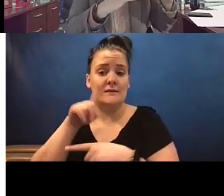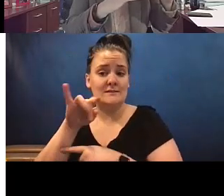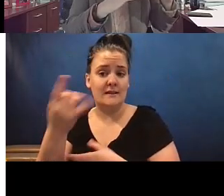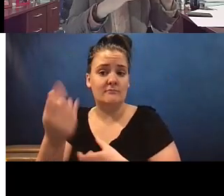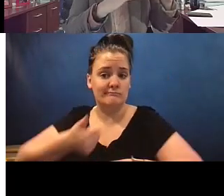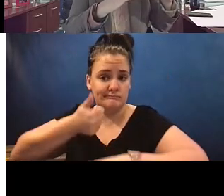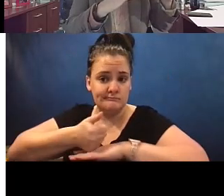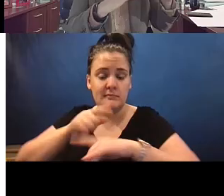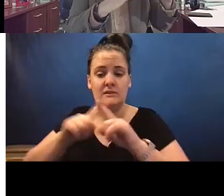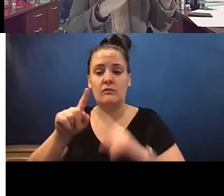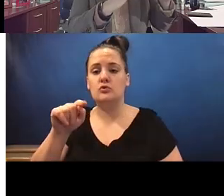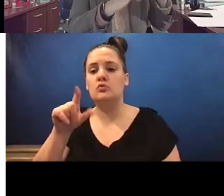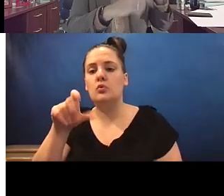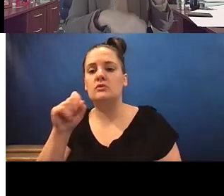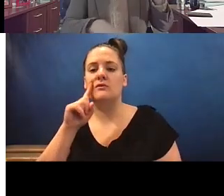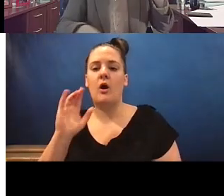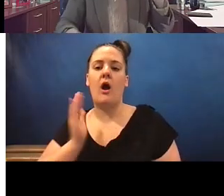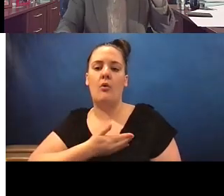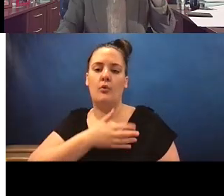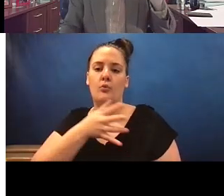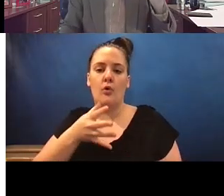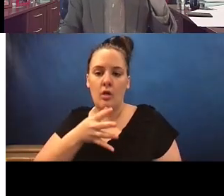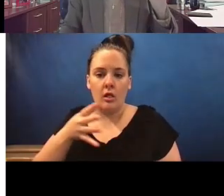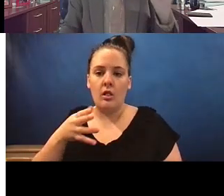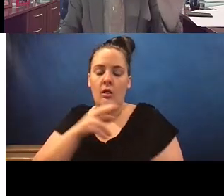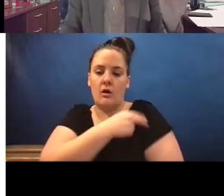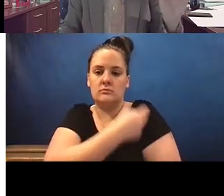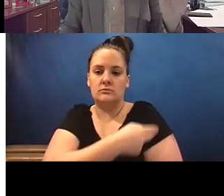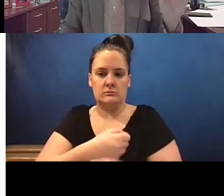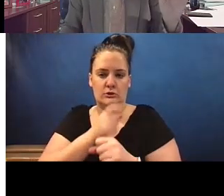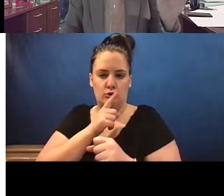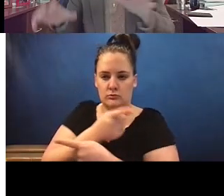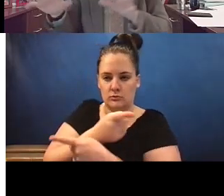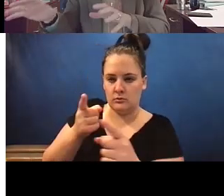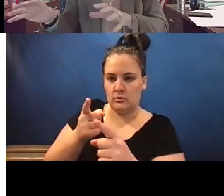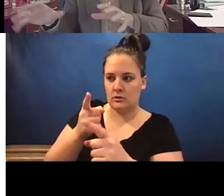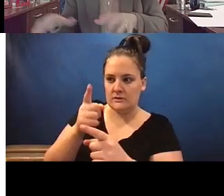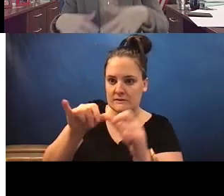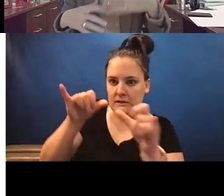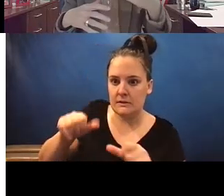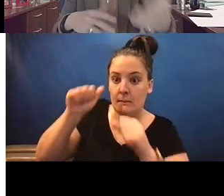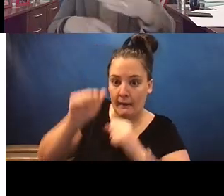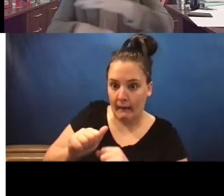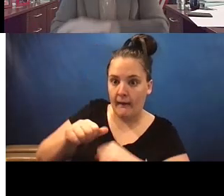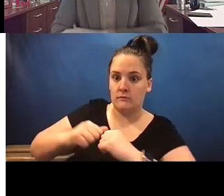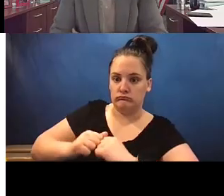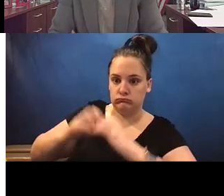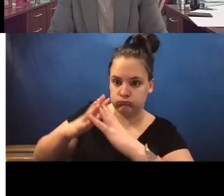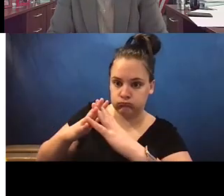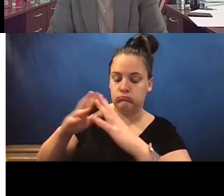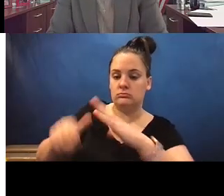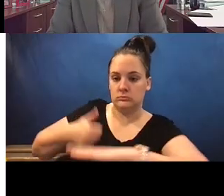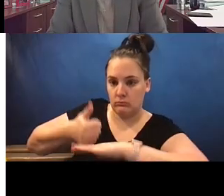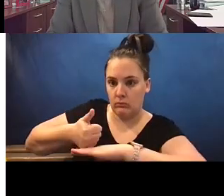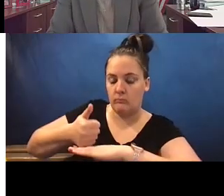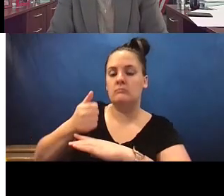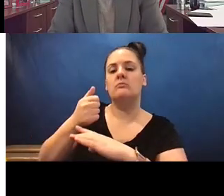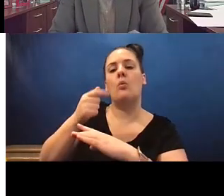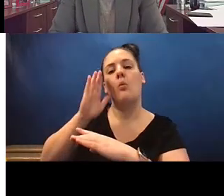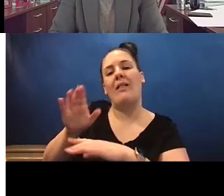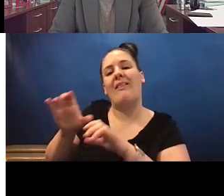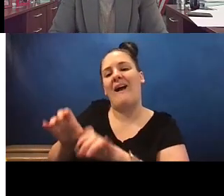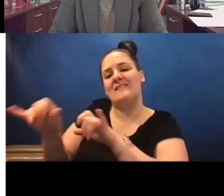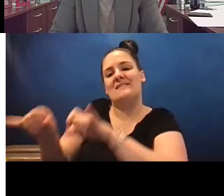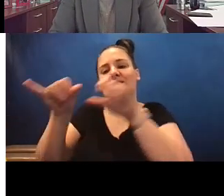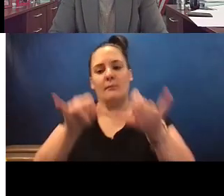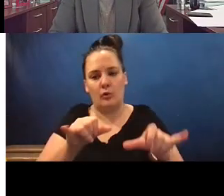for our hospitals, rural hospitals specifically, that they can build those systems, leaning on those tools to also act like an ACO.